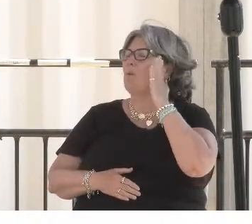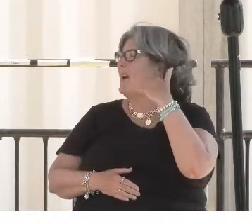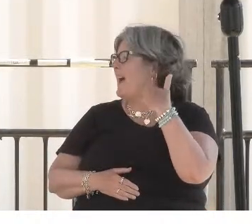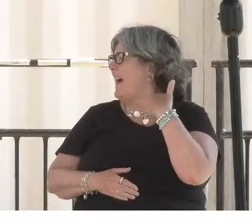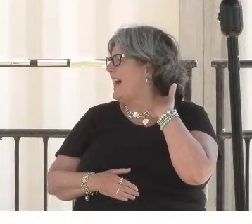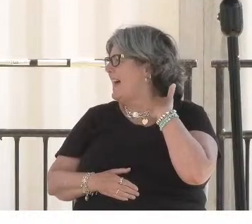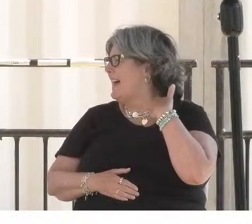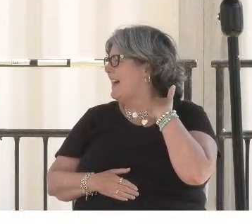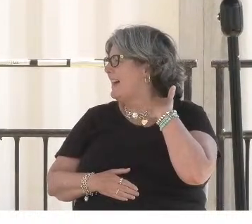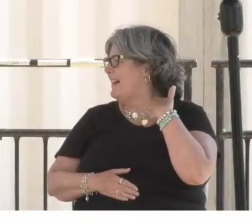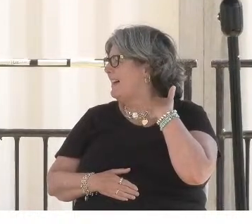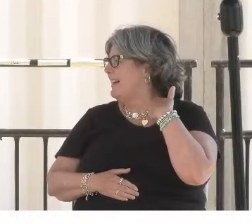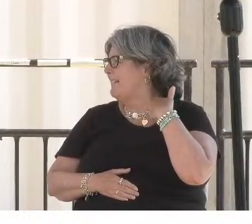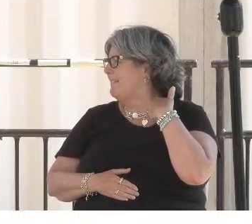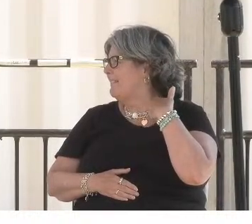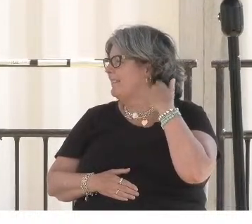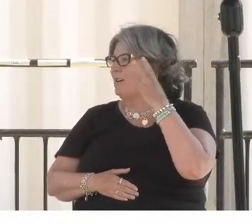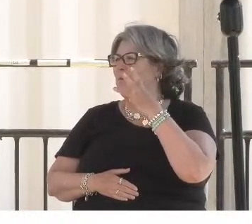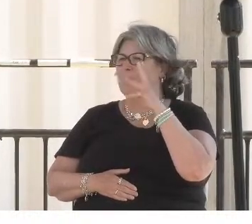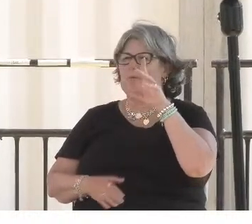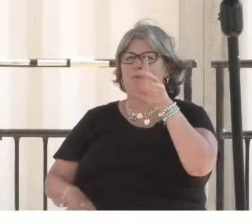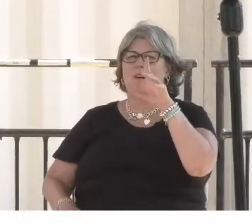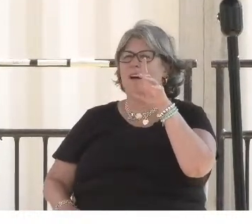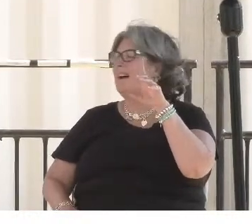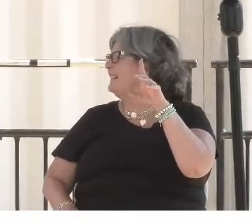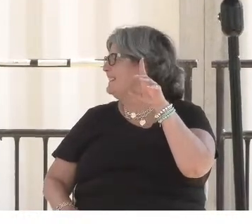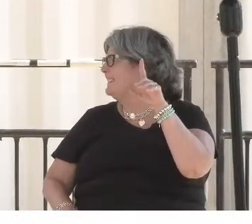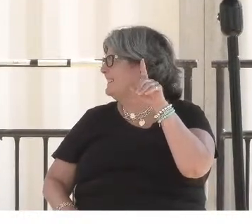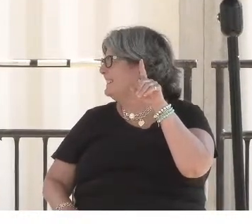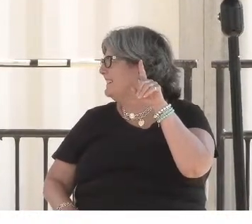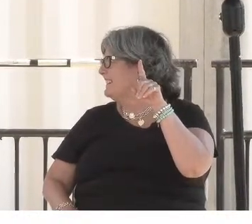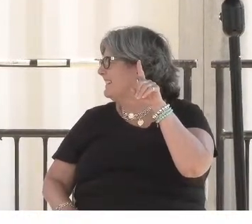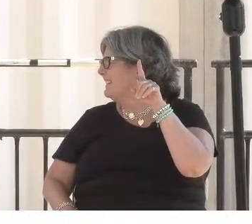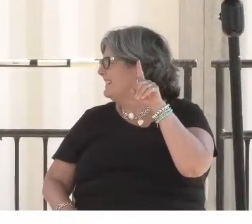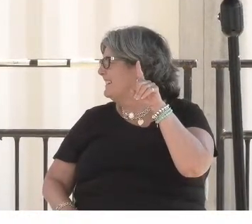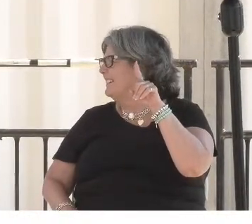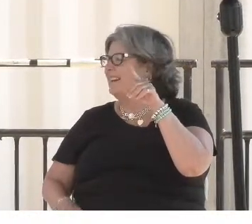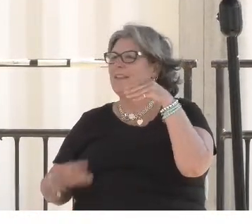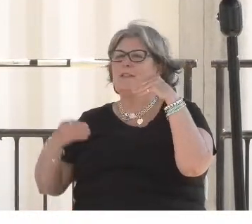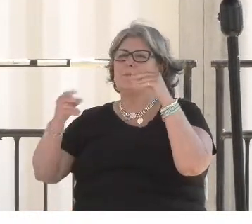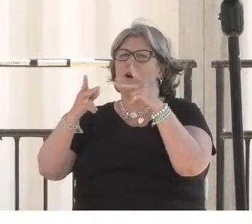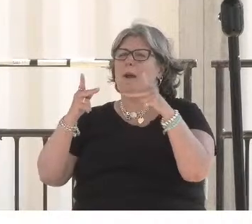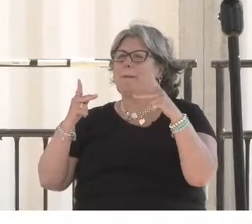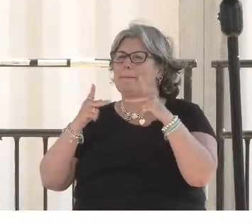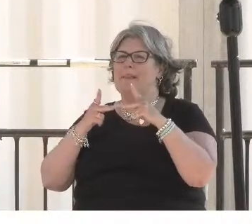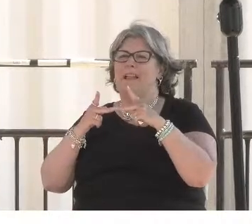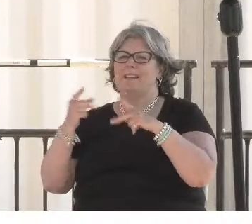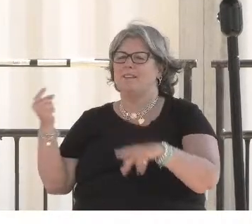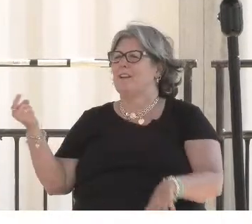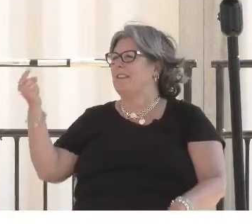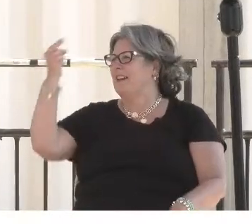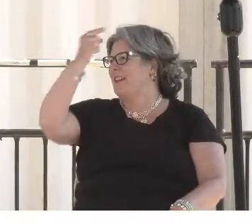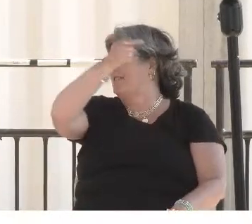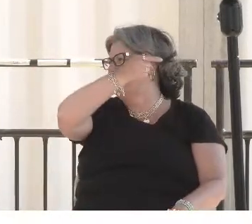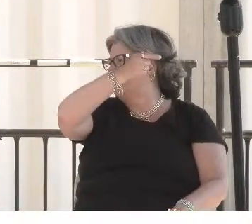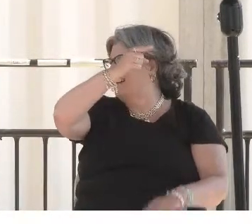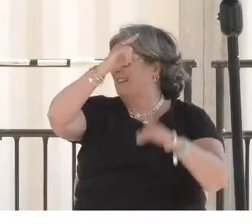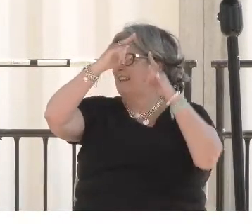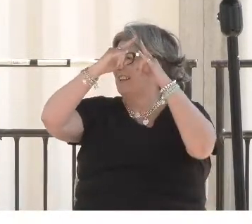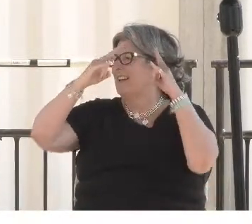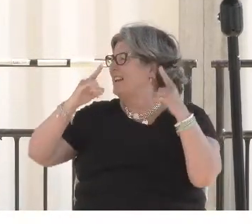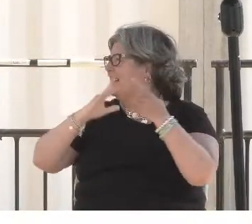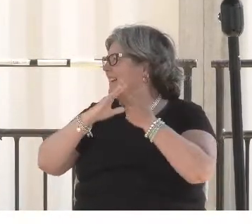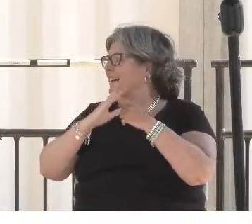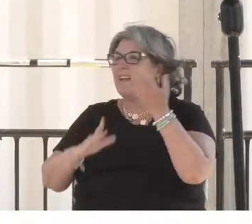a wine tasting with Dutton Wines over in the marketplace on the other side of the castle starting